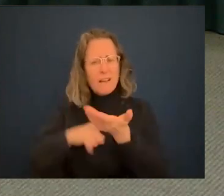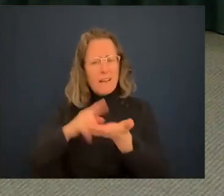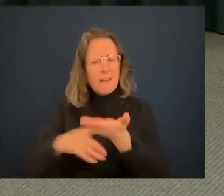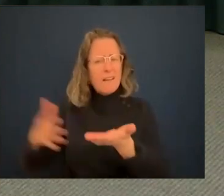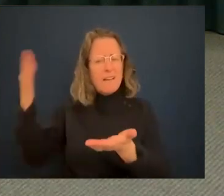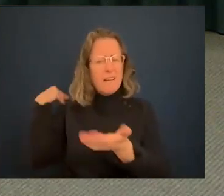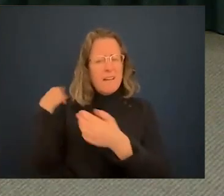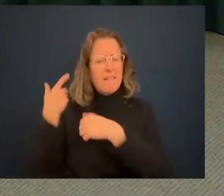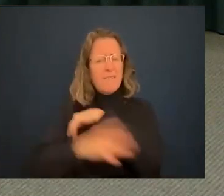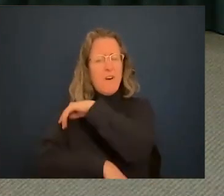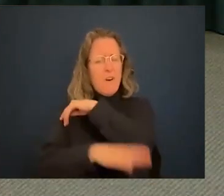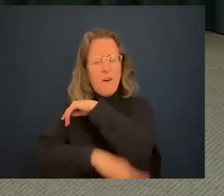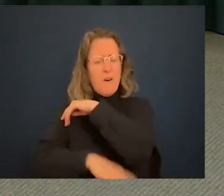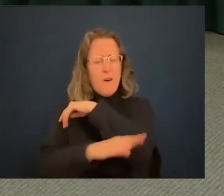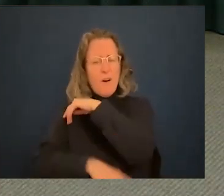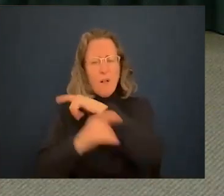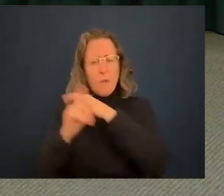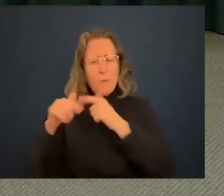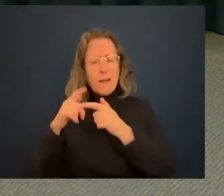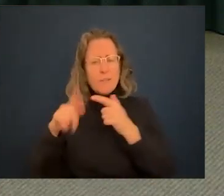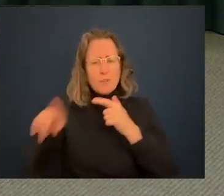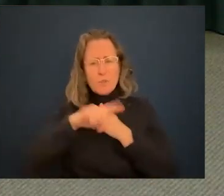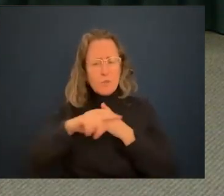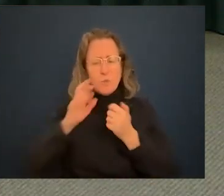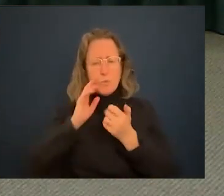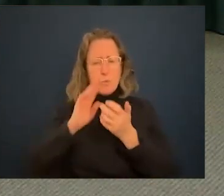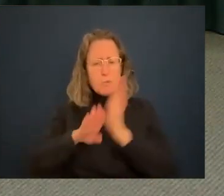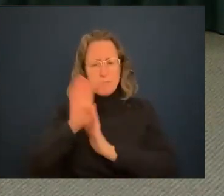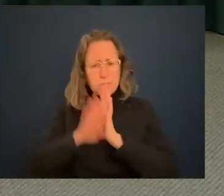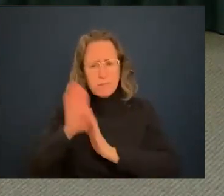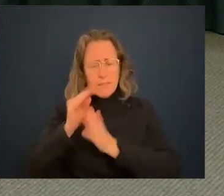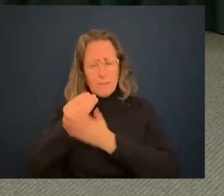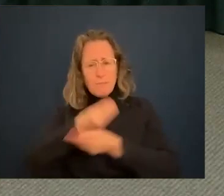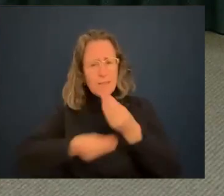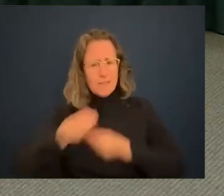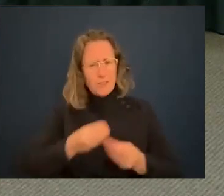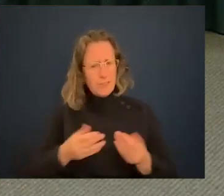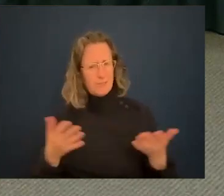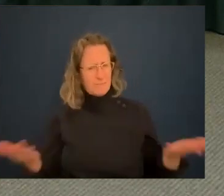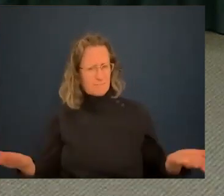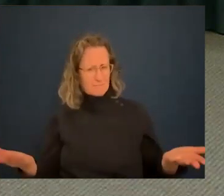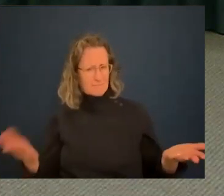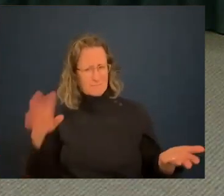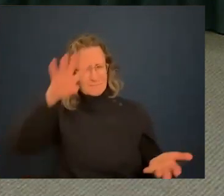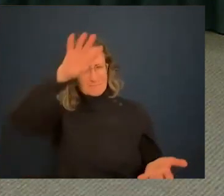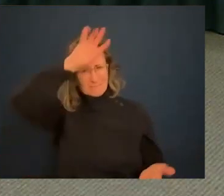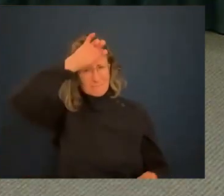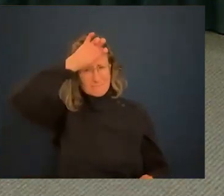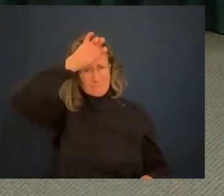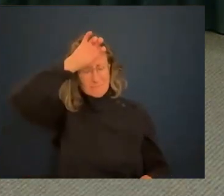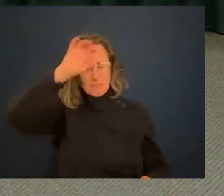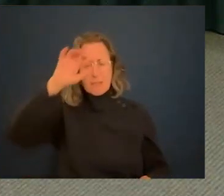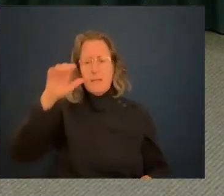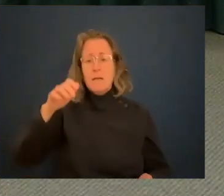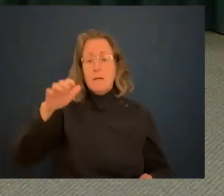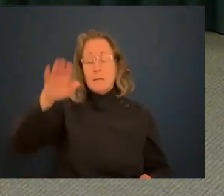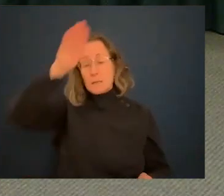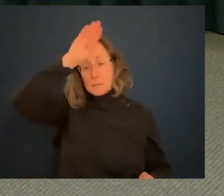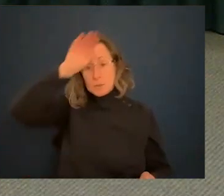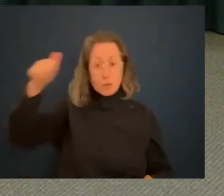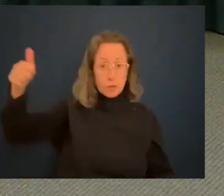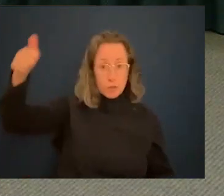uh when it should have been addressed because the chief actually talked about and you can see it if you look in the